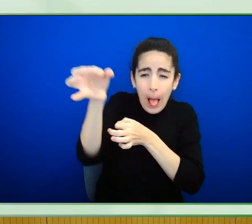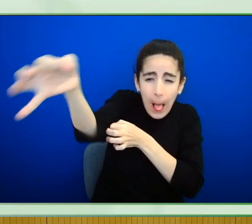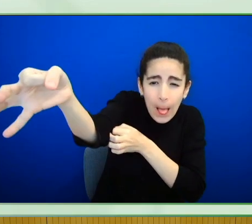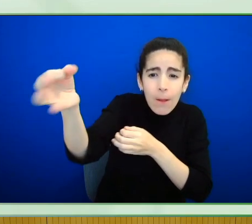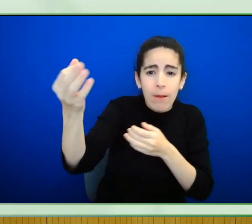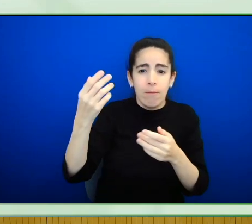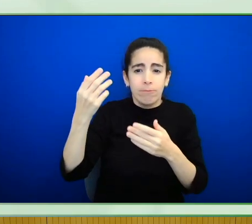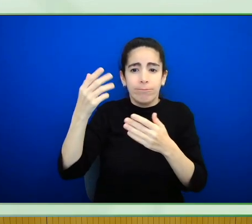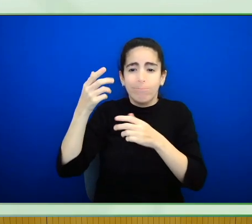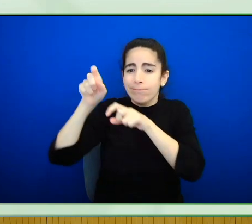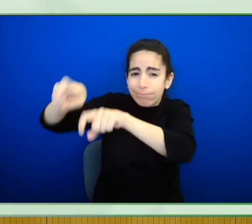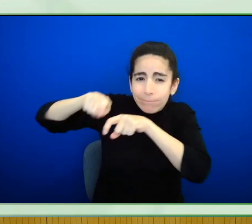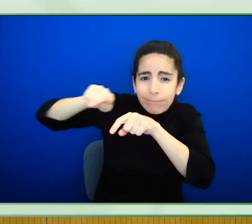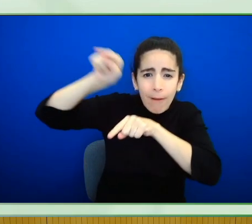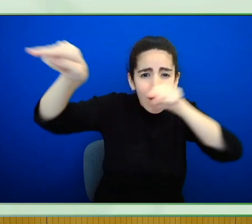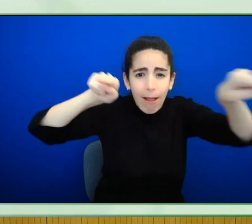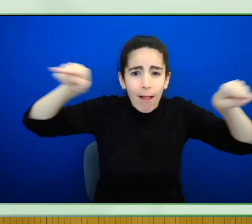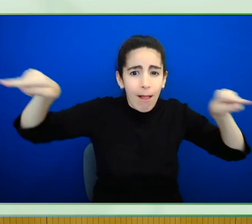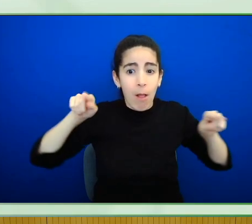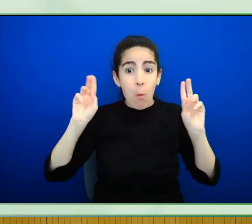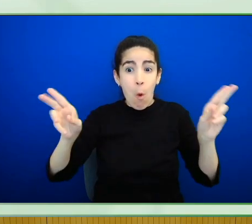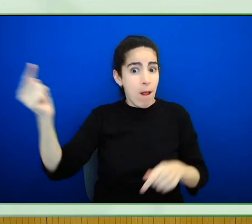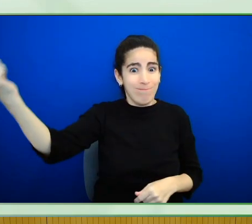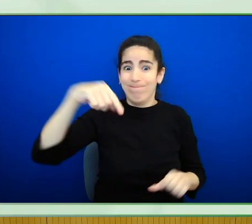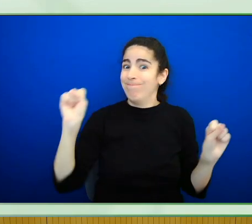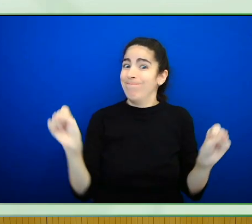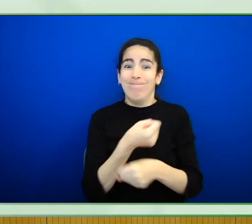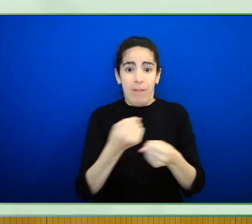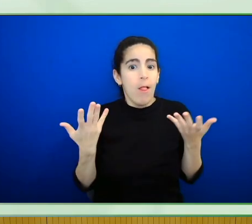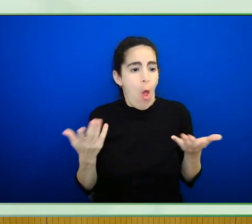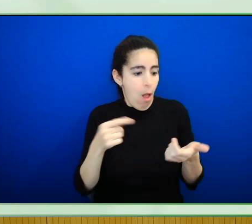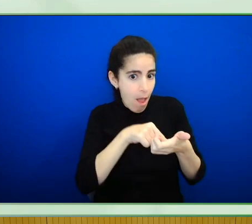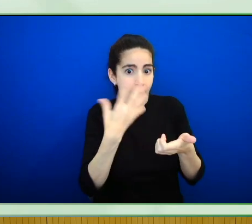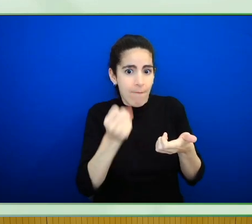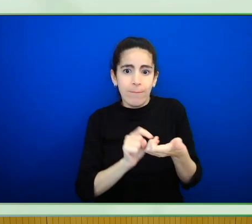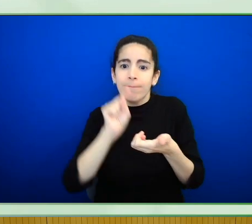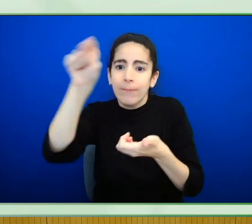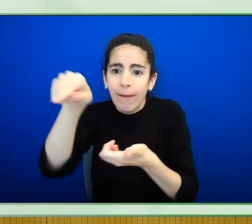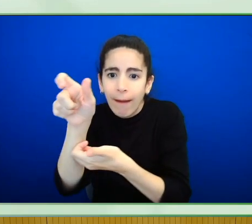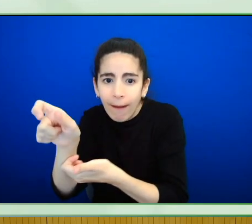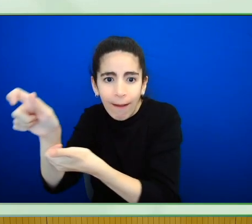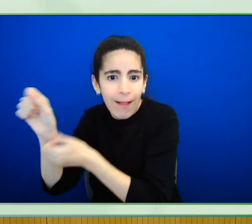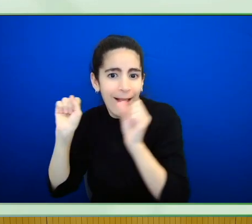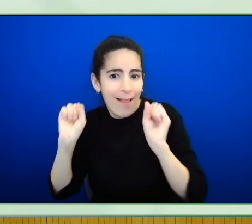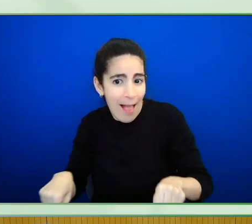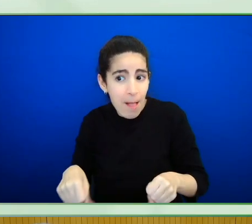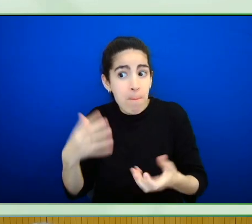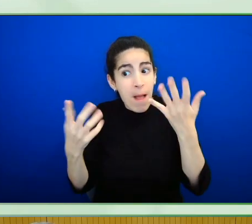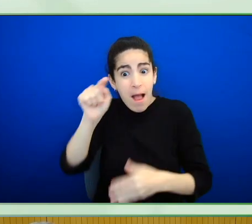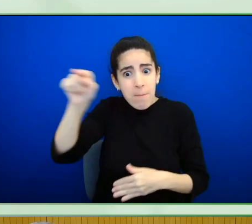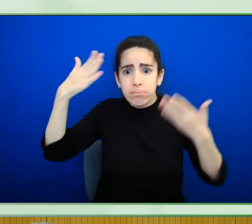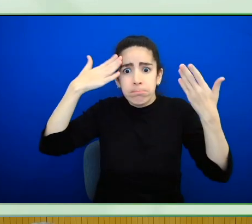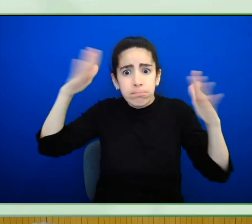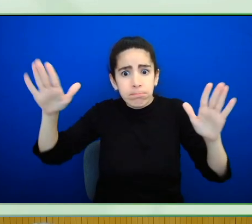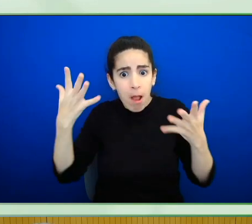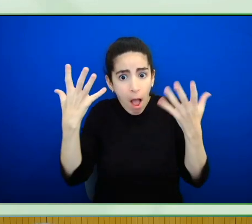with cataract and have been blind for many years may not be getting the care that they need. The software allows for secure and simple data